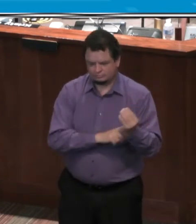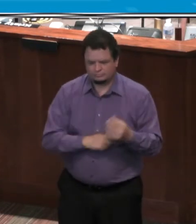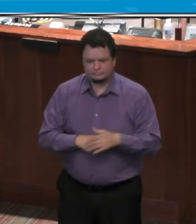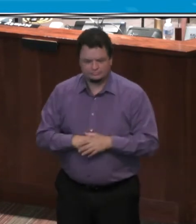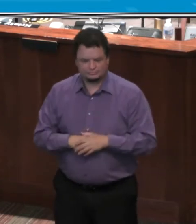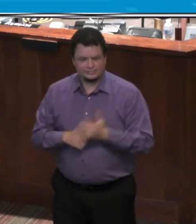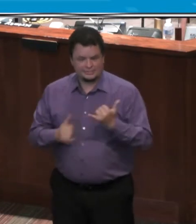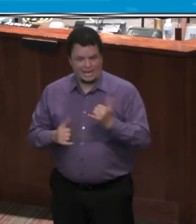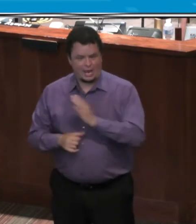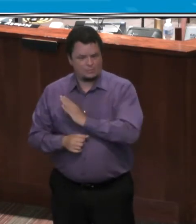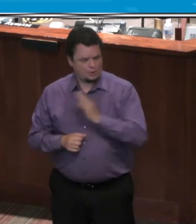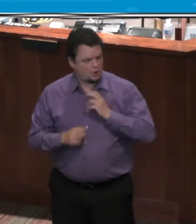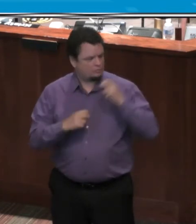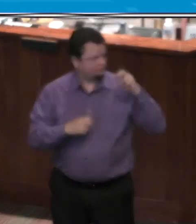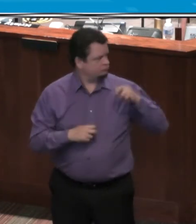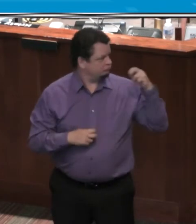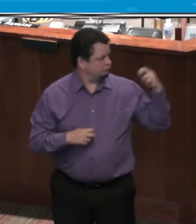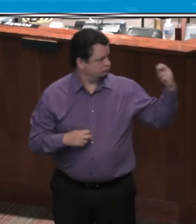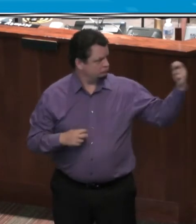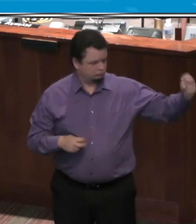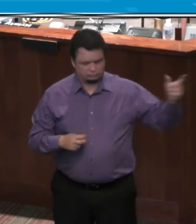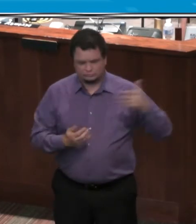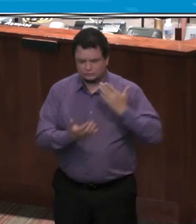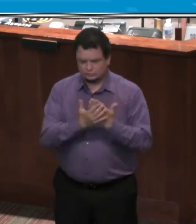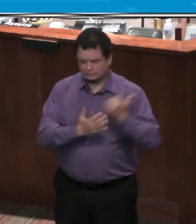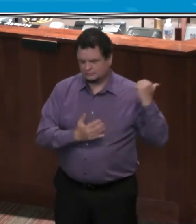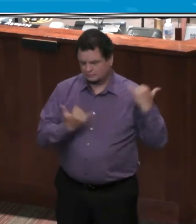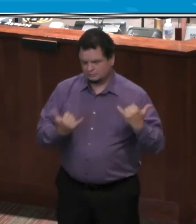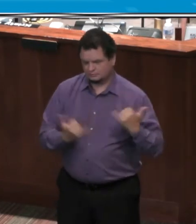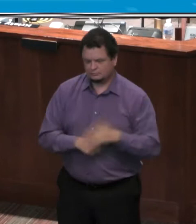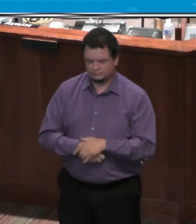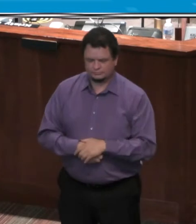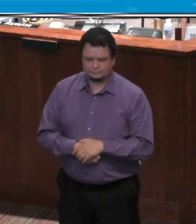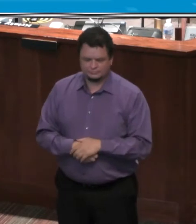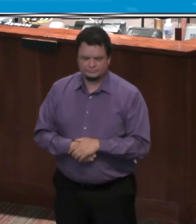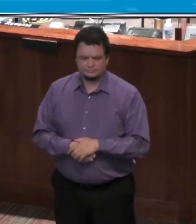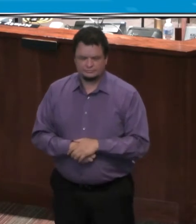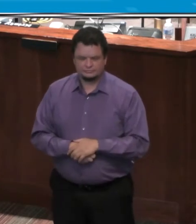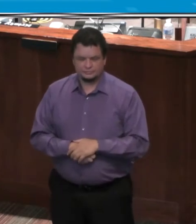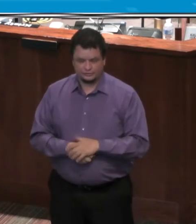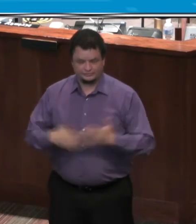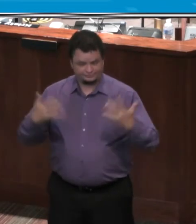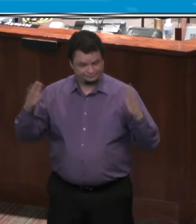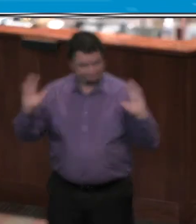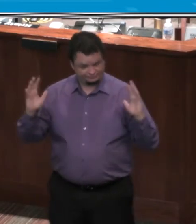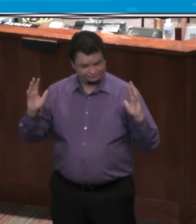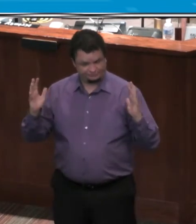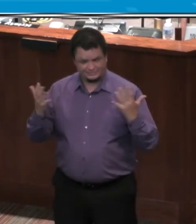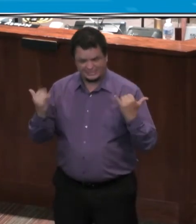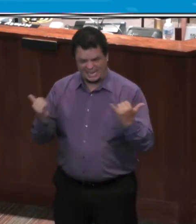Next is approval of the minutes from our last meeting, July 22nd.